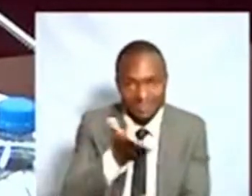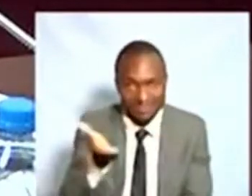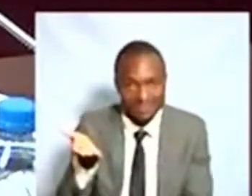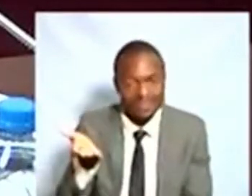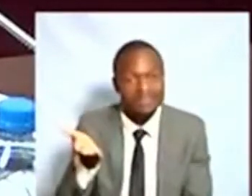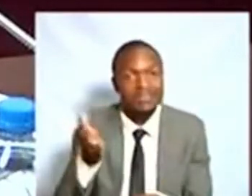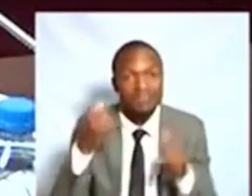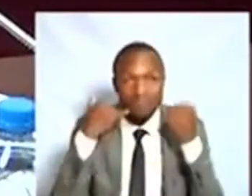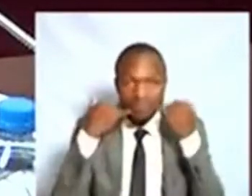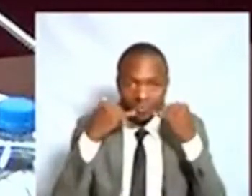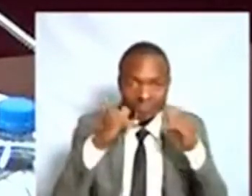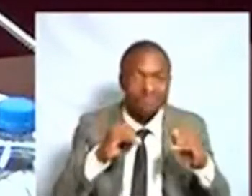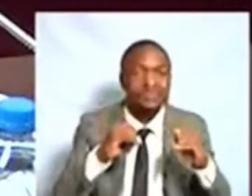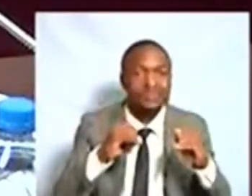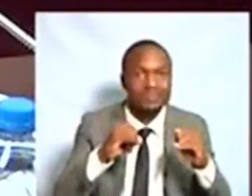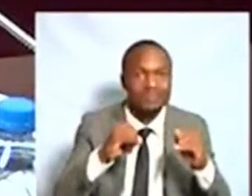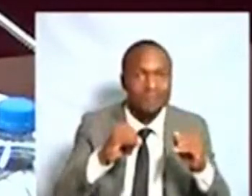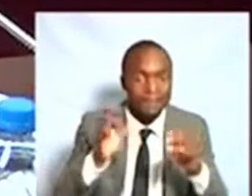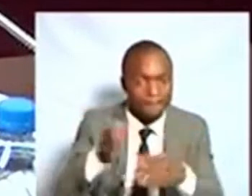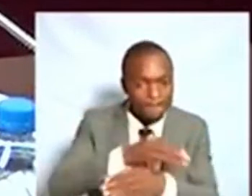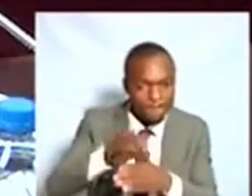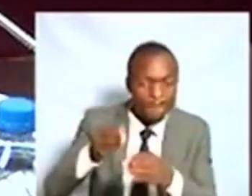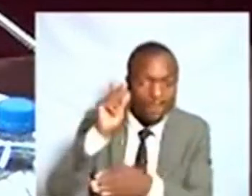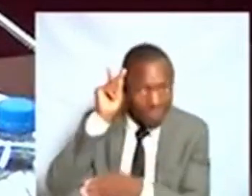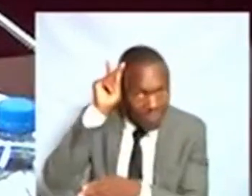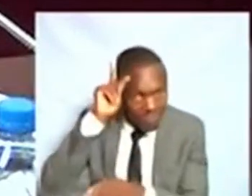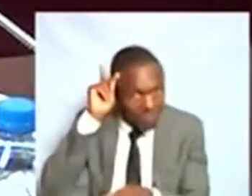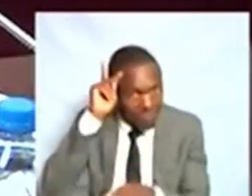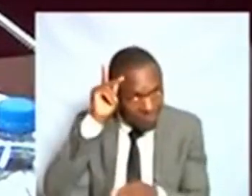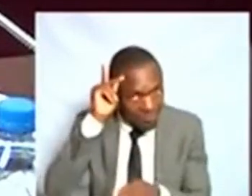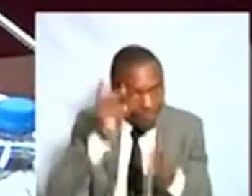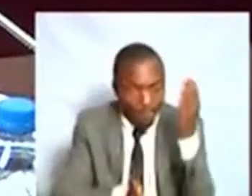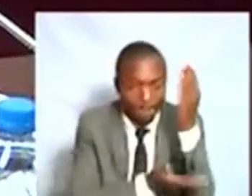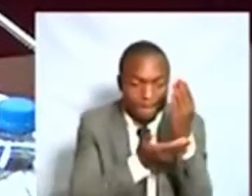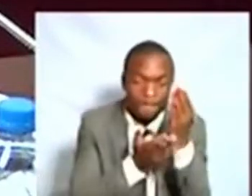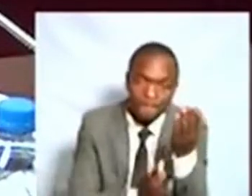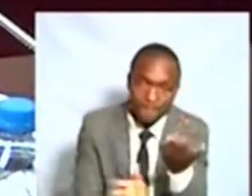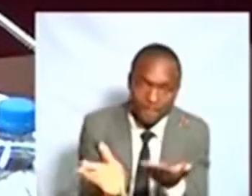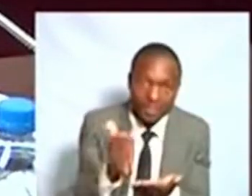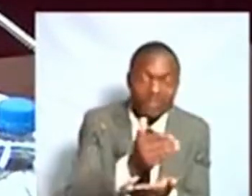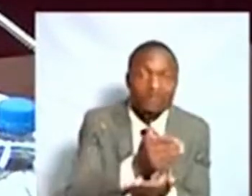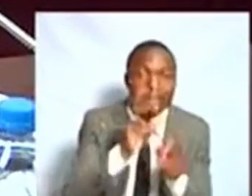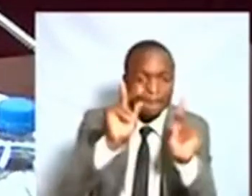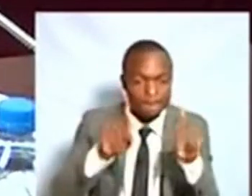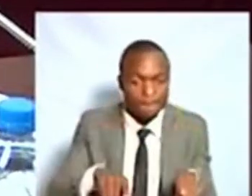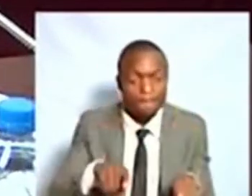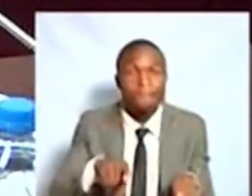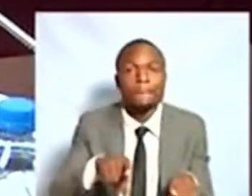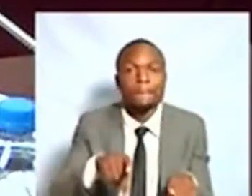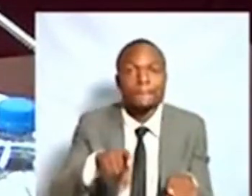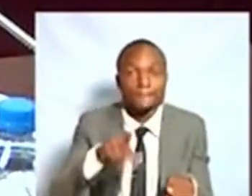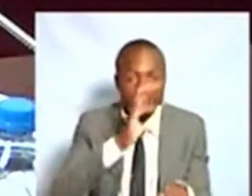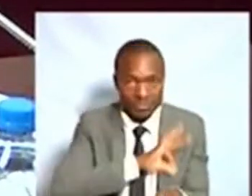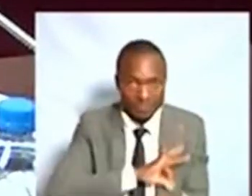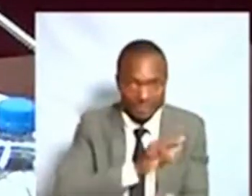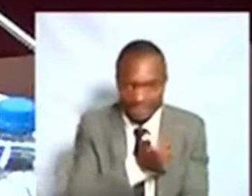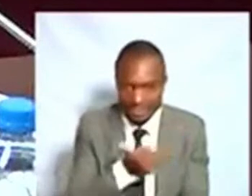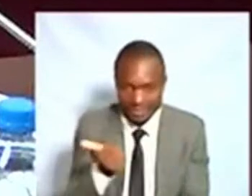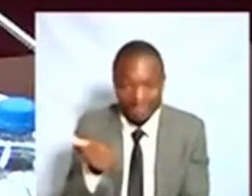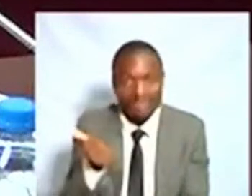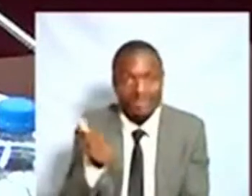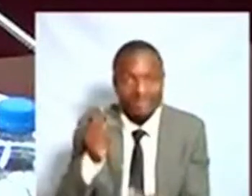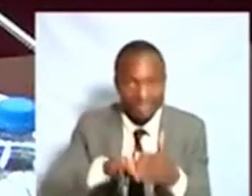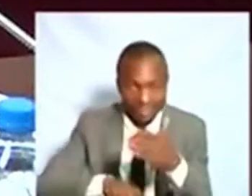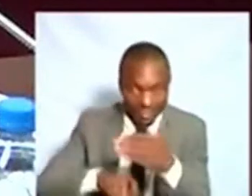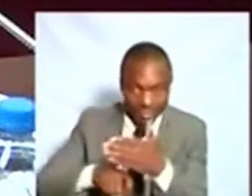the database of the businesses for the purpose of enhancing collection of personal levy and other council dues. The council